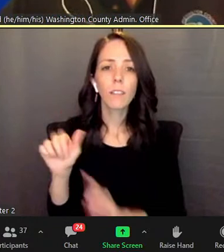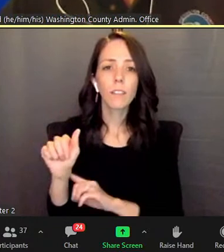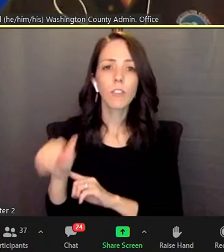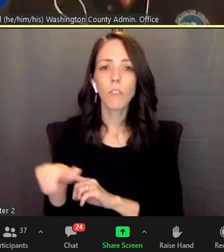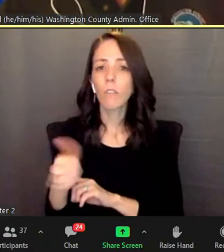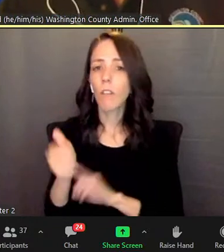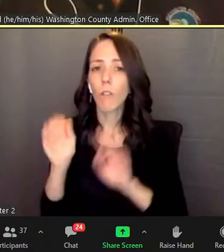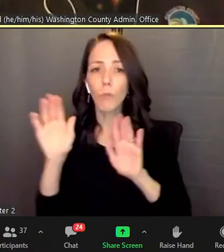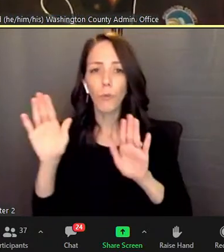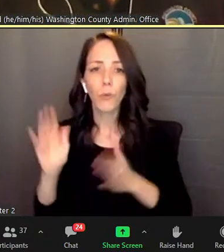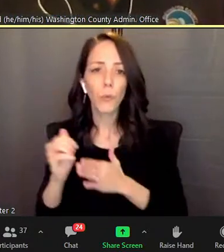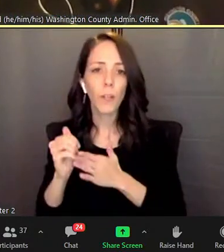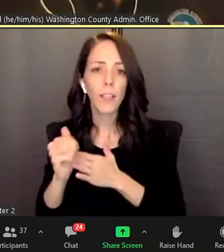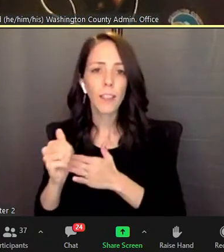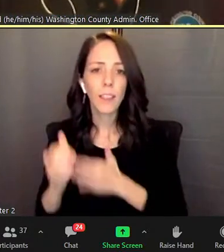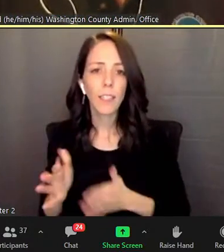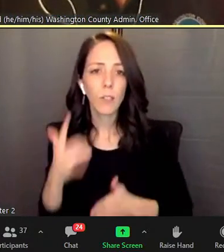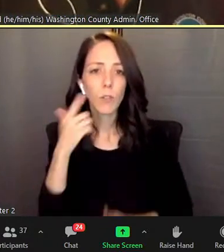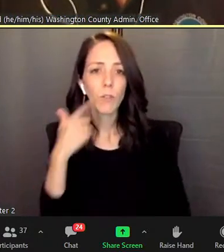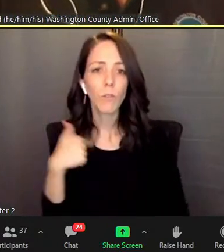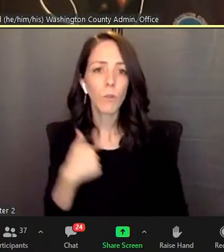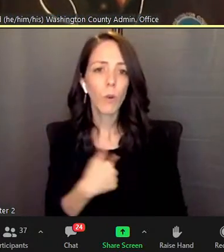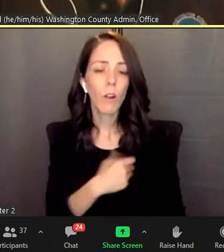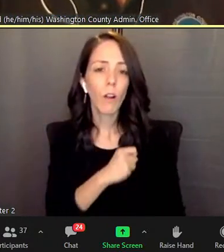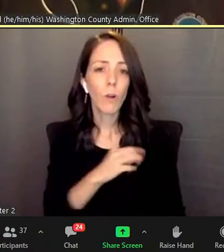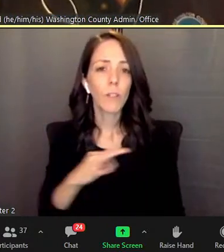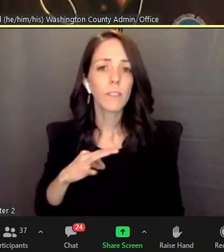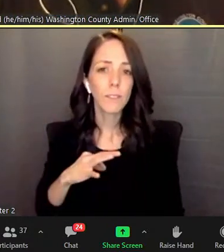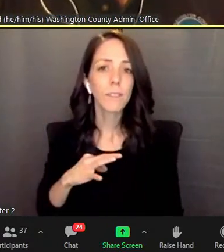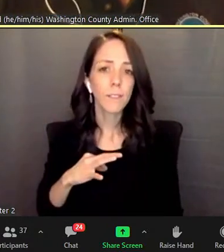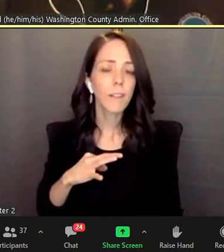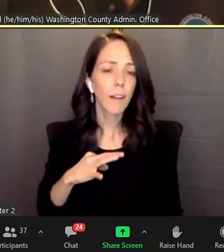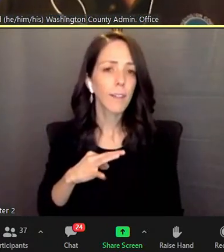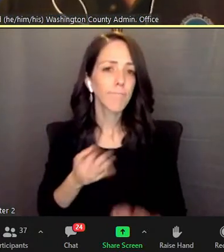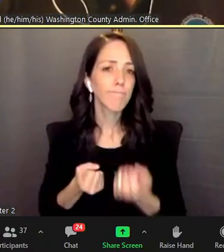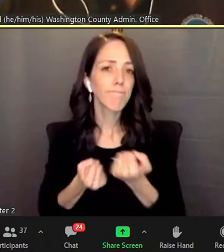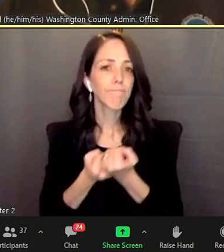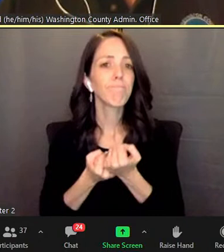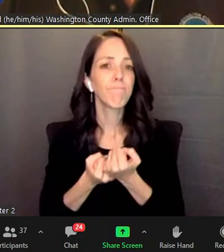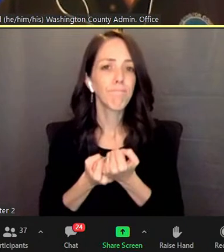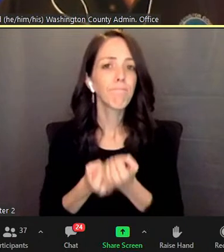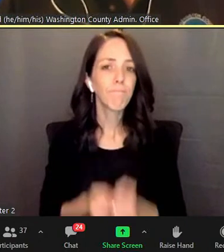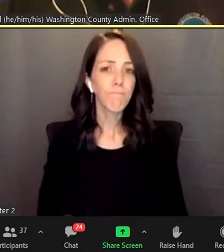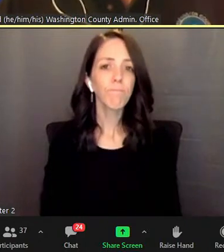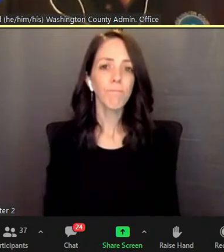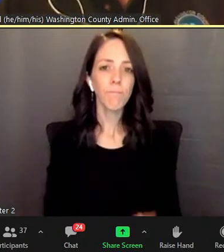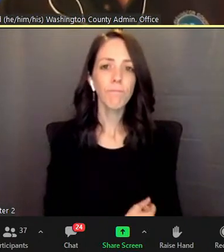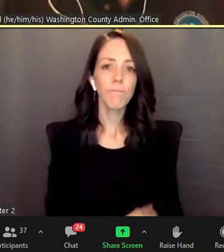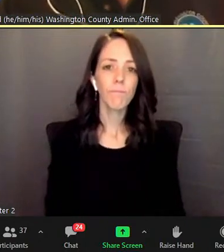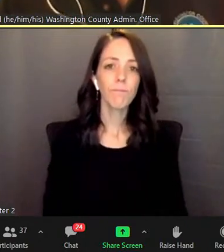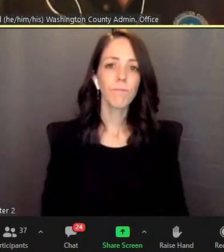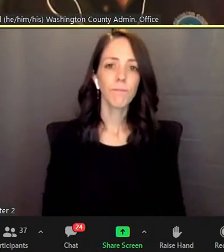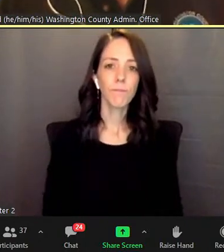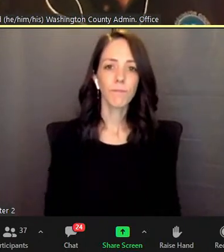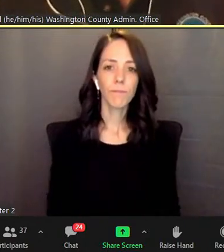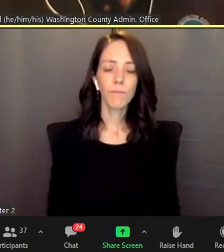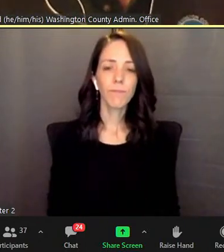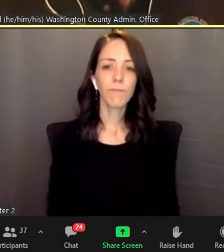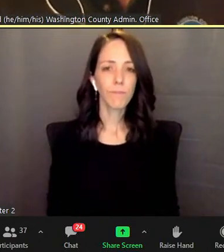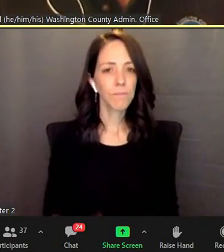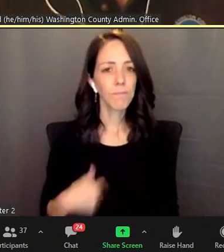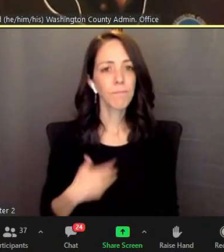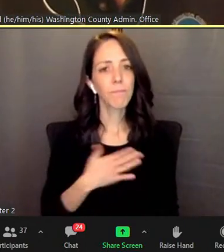our staff. I'll just proffer that as a mere fellow staff person. I've